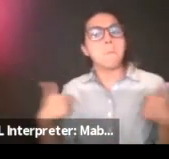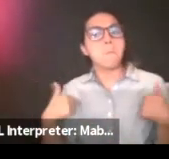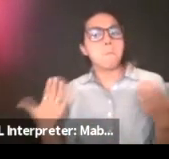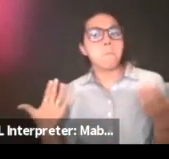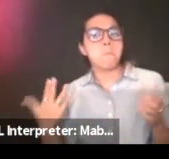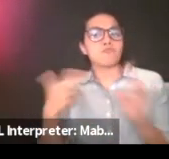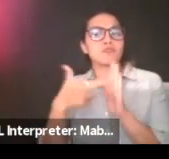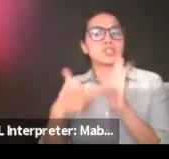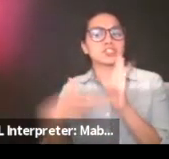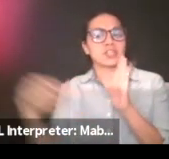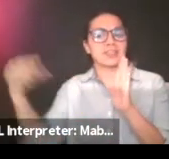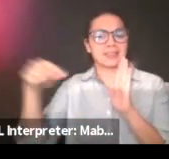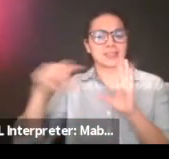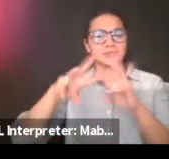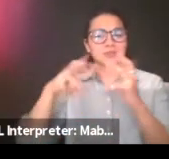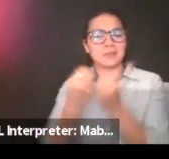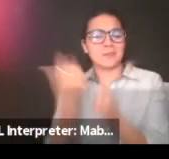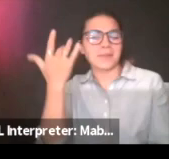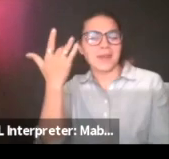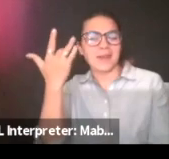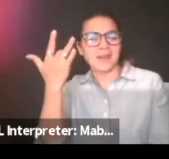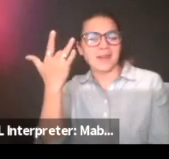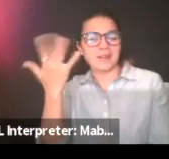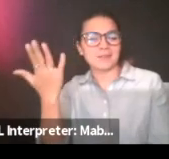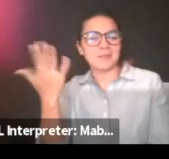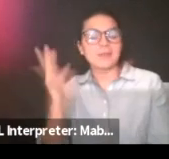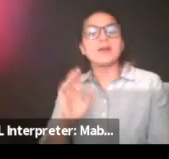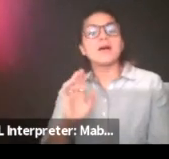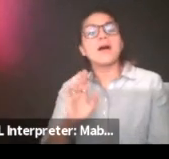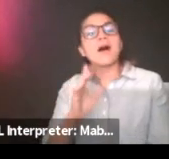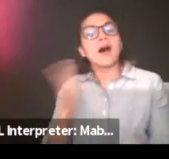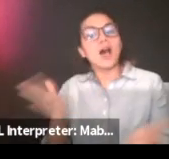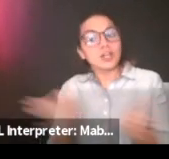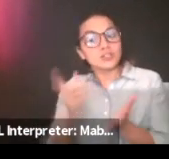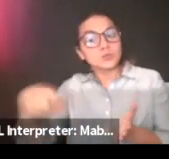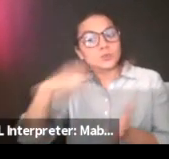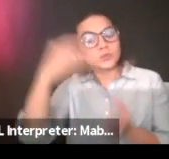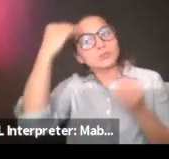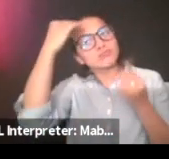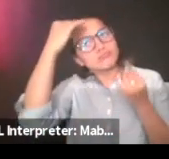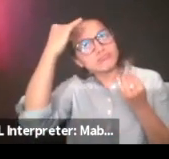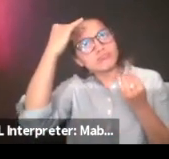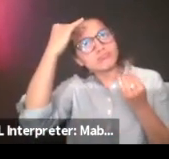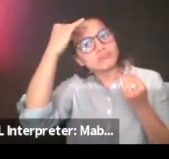And just to really honor that curiosity, honor that commitment,